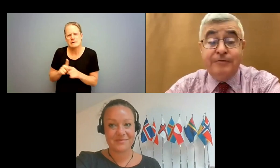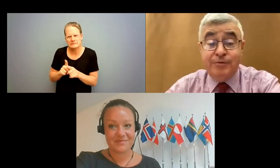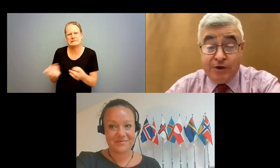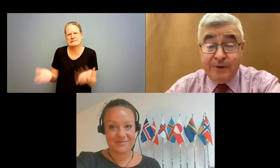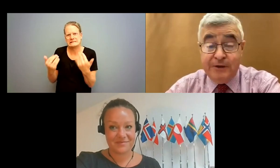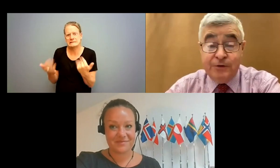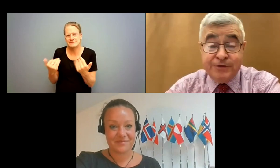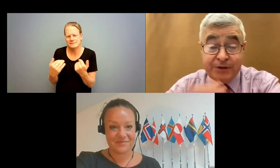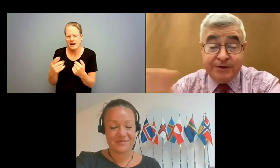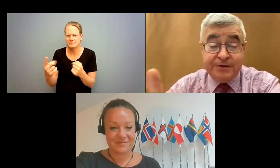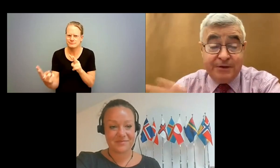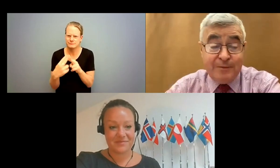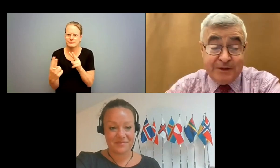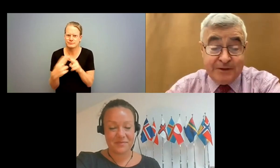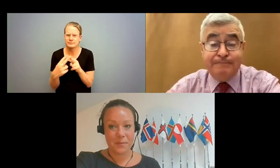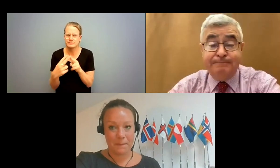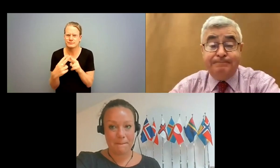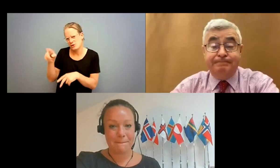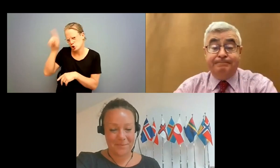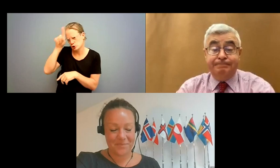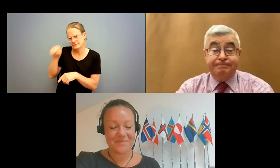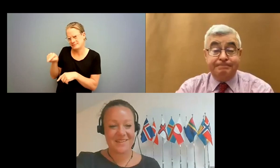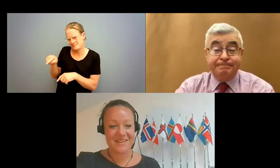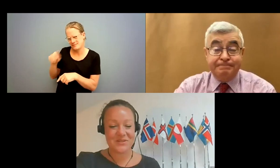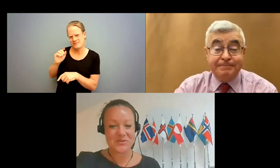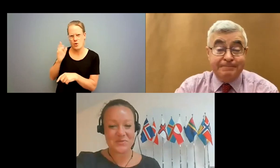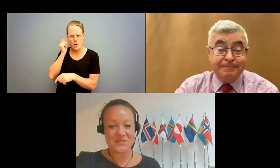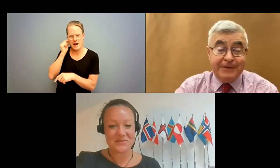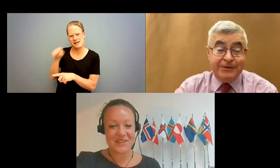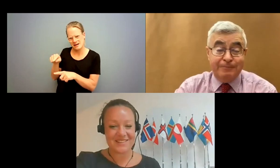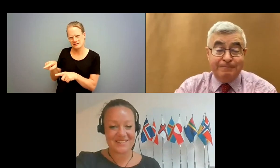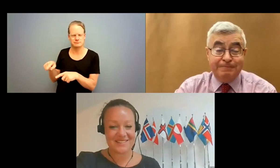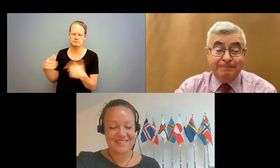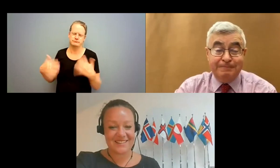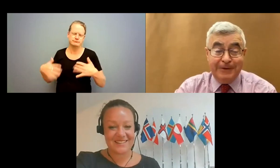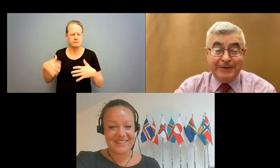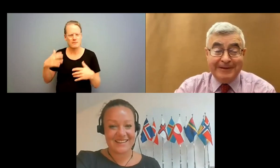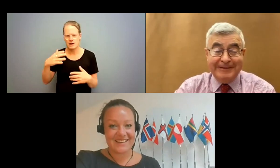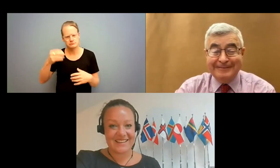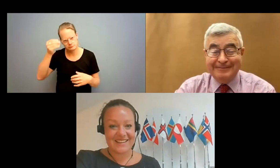Mahler from Germany, who is just amazing. Thank you so much for that.